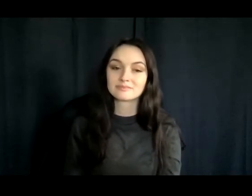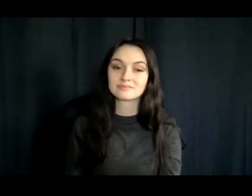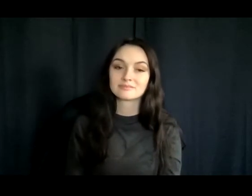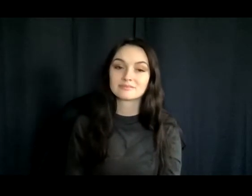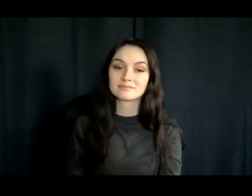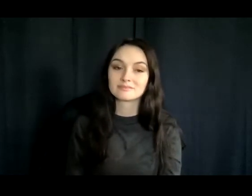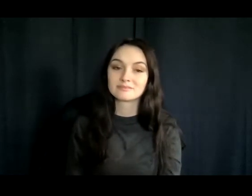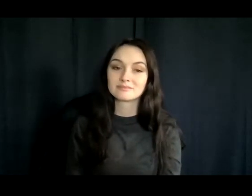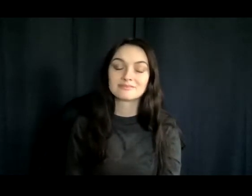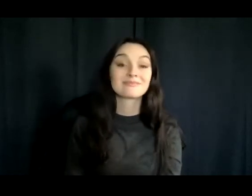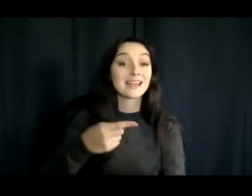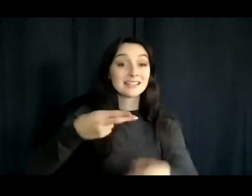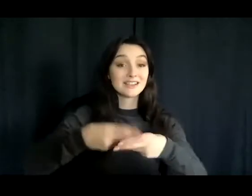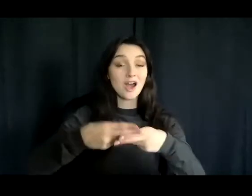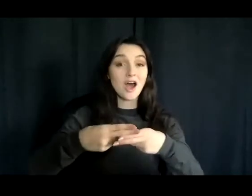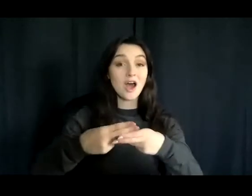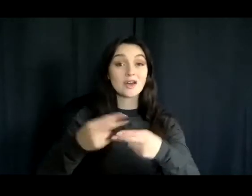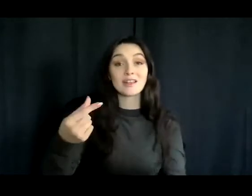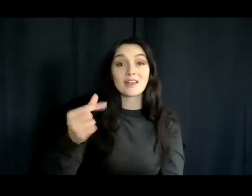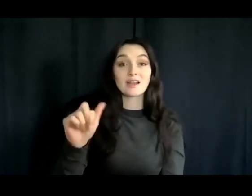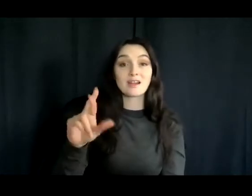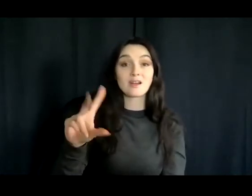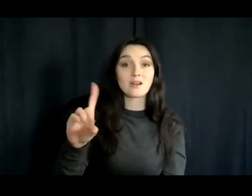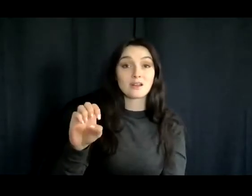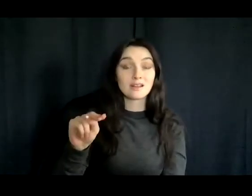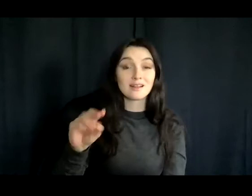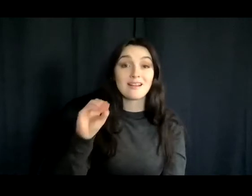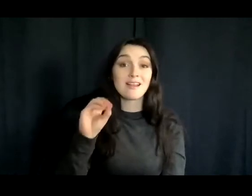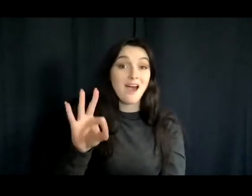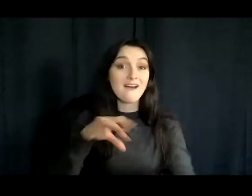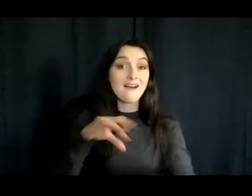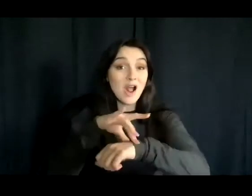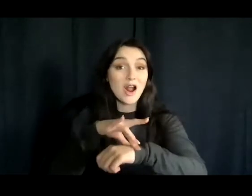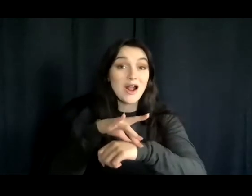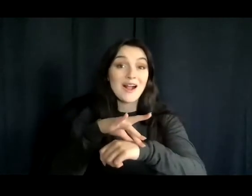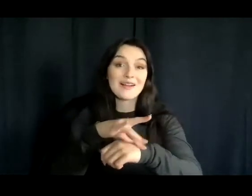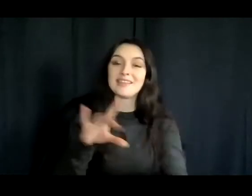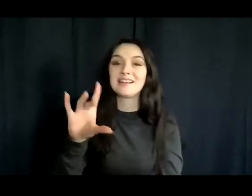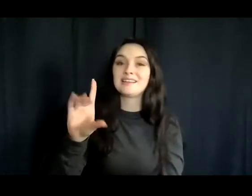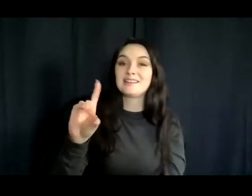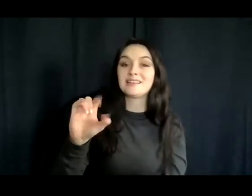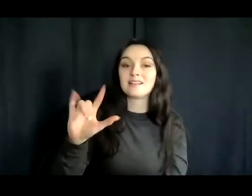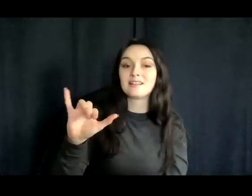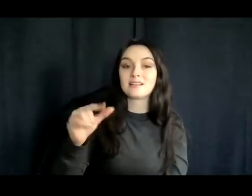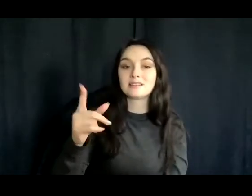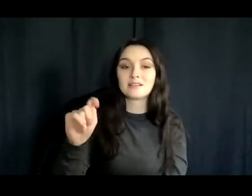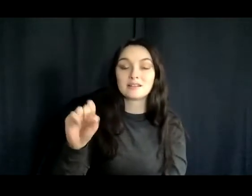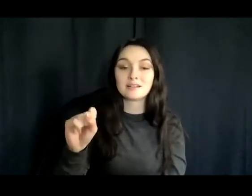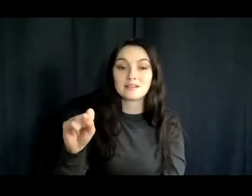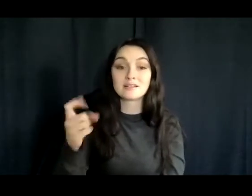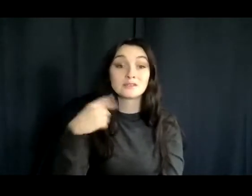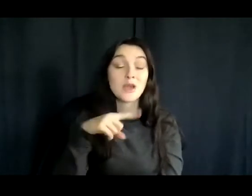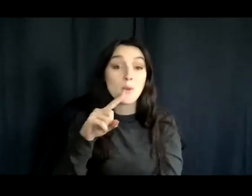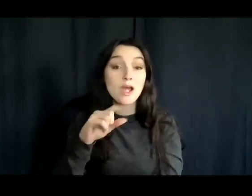We call it the Garden of Earthly Delights. And this garden, when we are in COVID